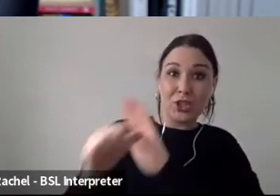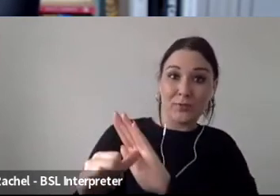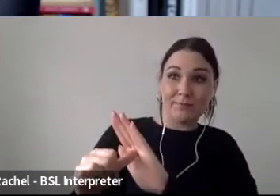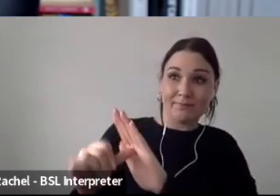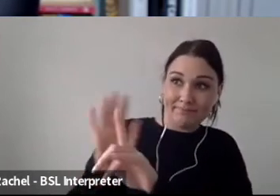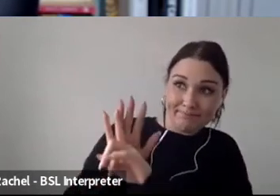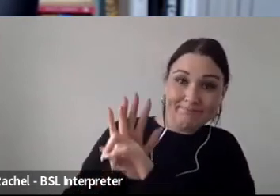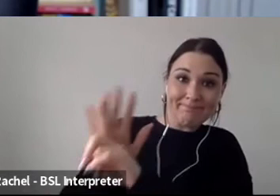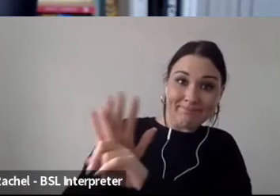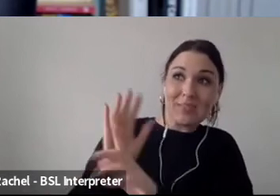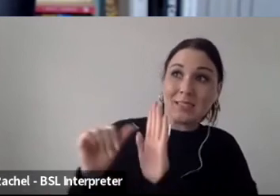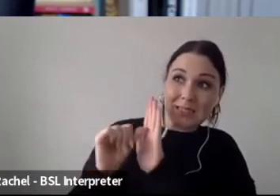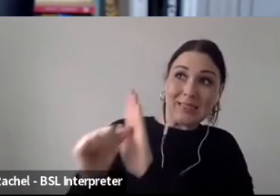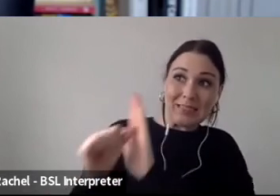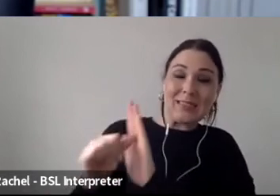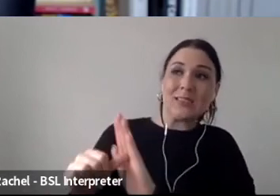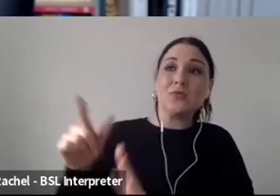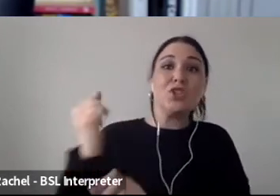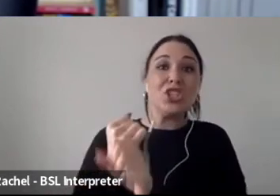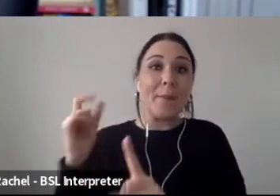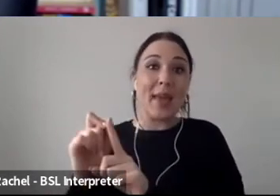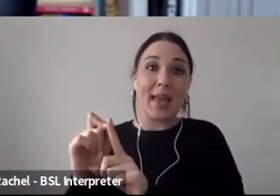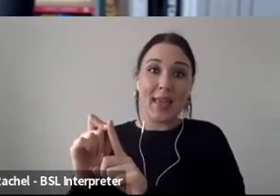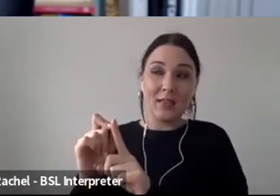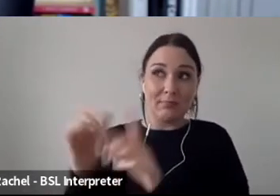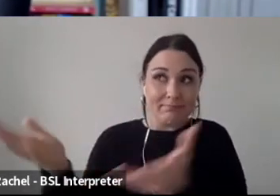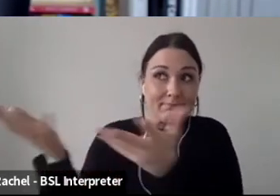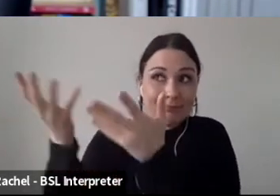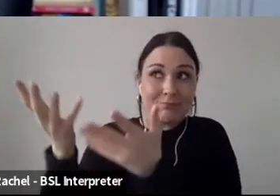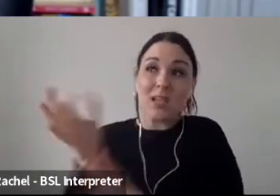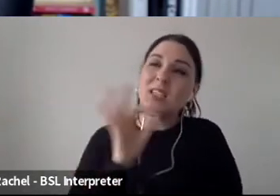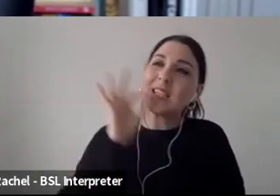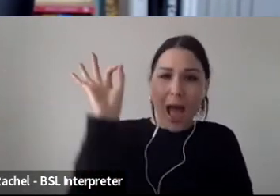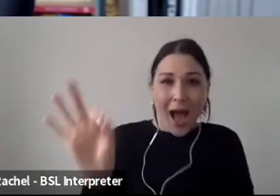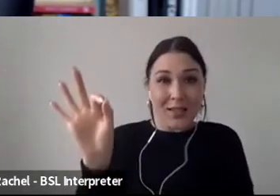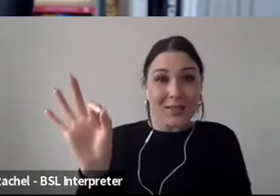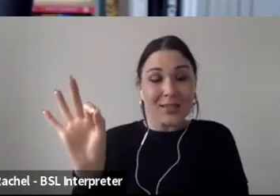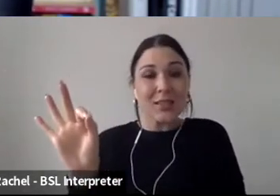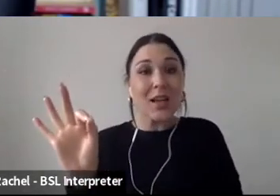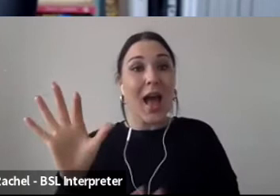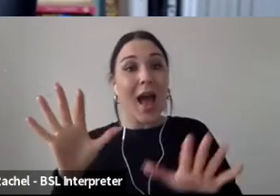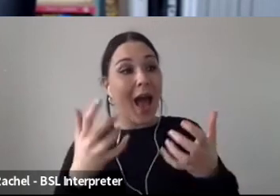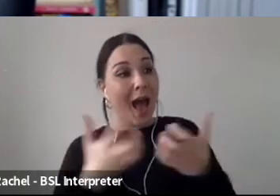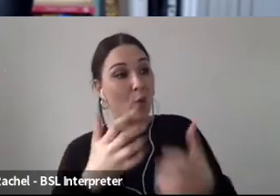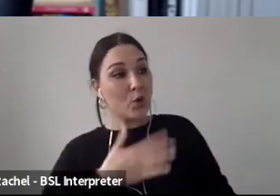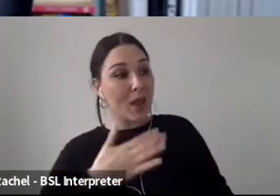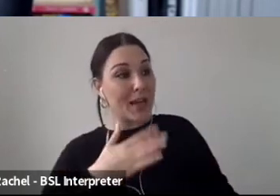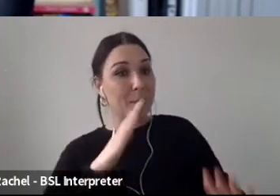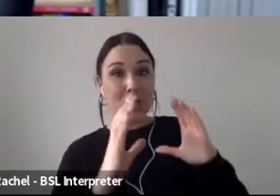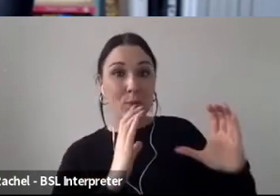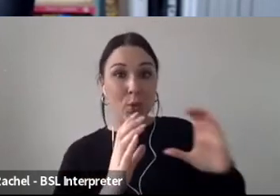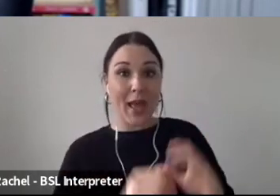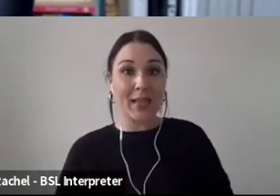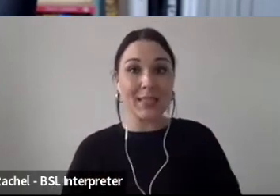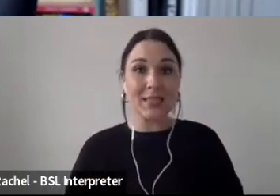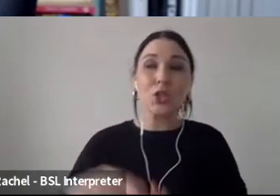GP surgery or so on, to ask, how would you like to be communicated with, to record that preference, and